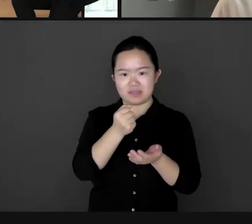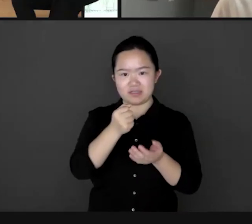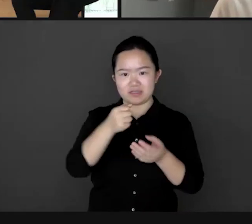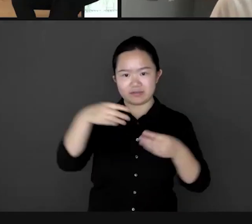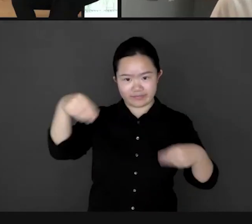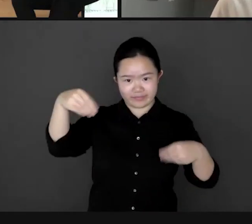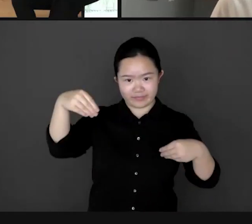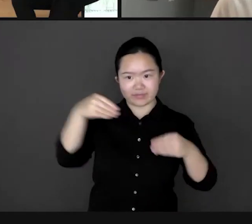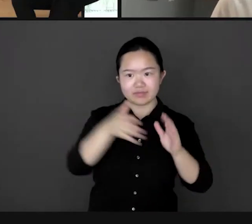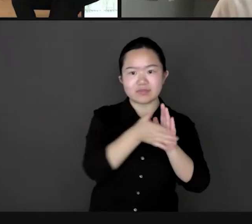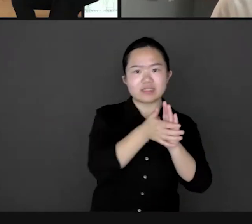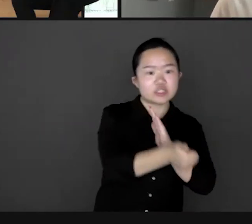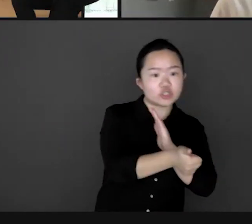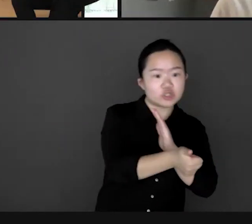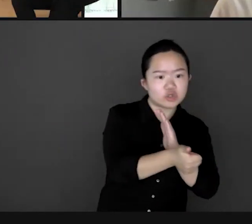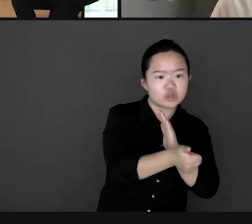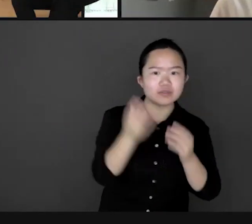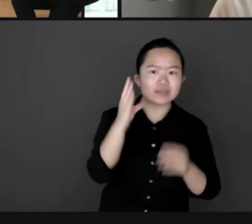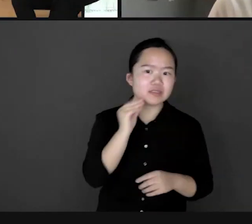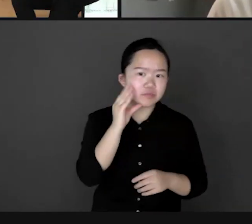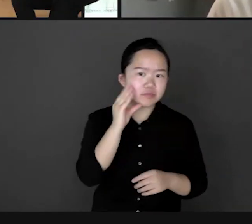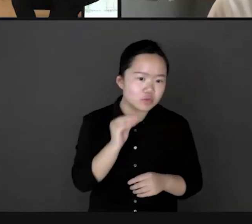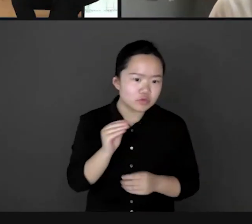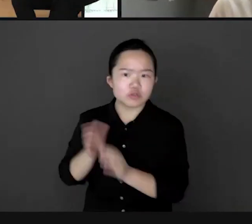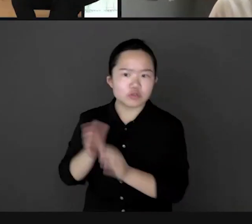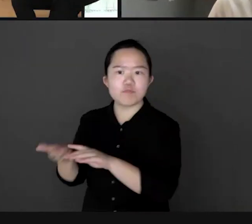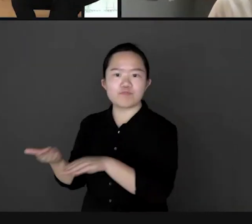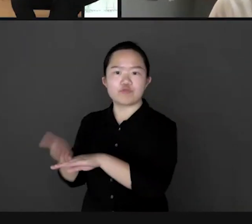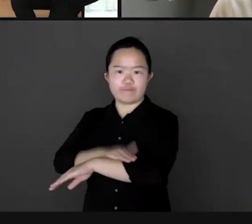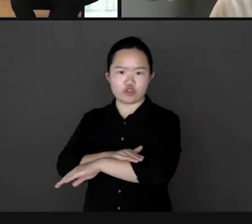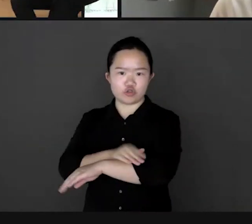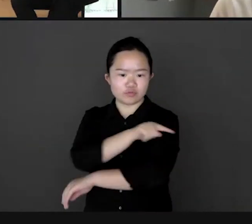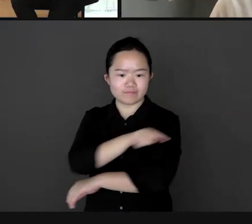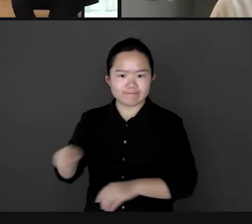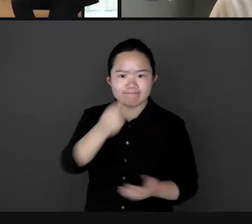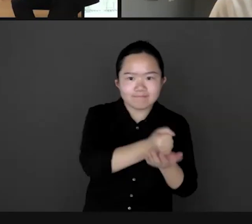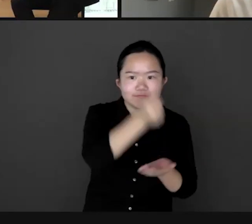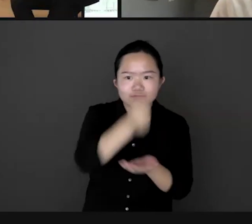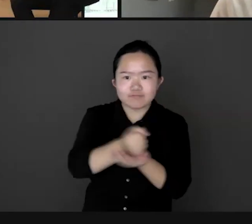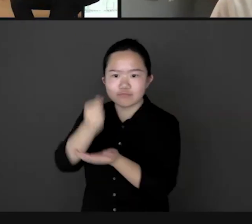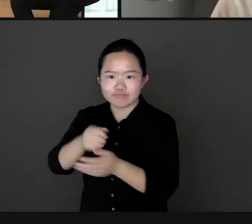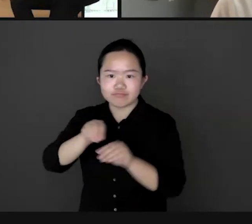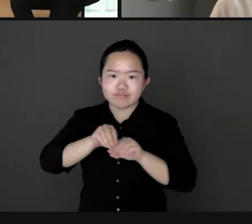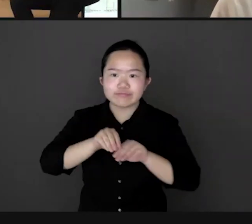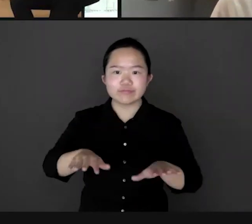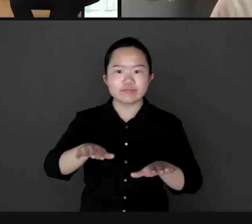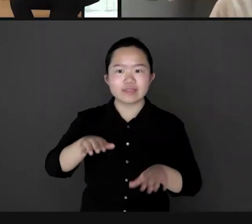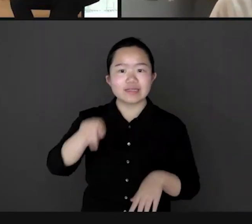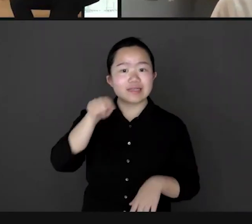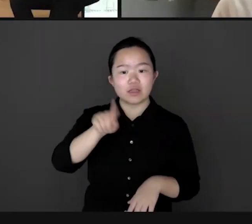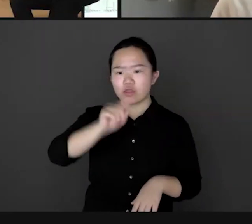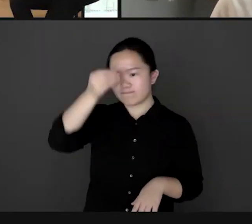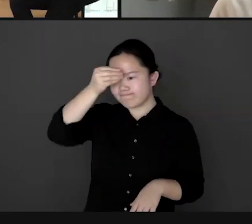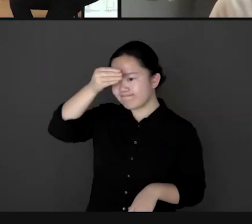Web Accessibility Specialist certification, they do have to demonstrate at least 3 to 5 technical years of